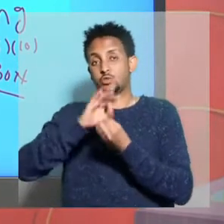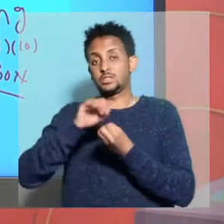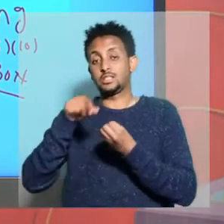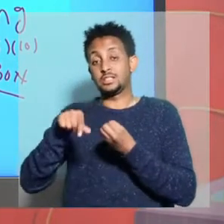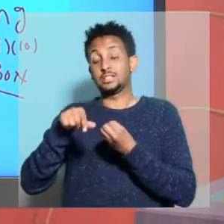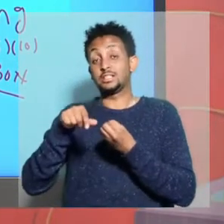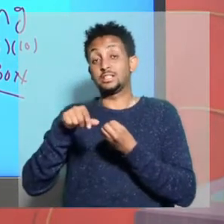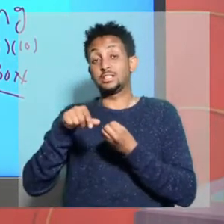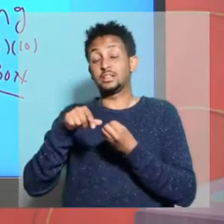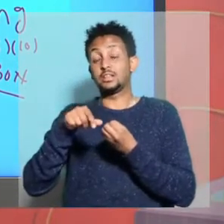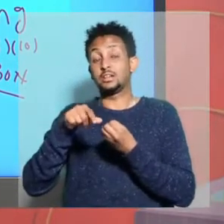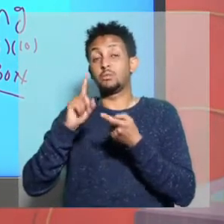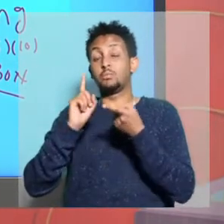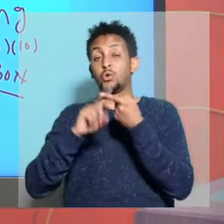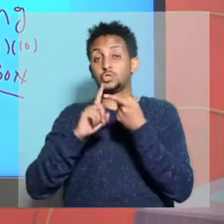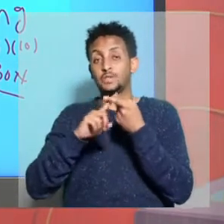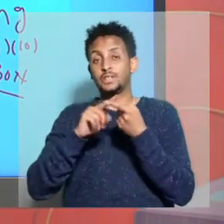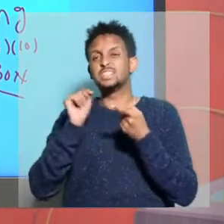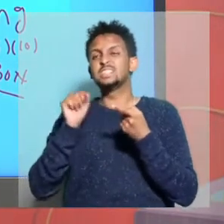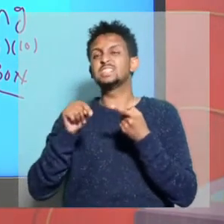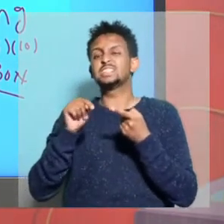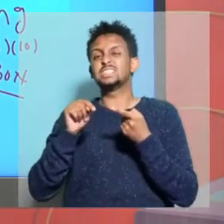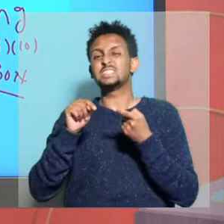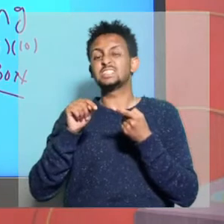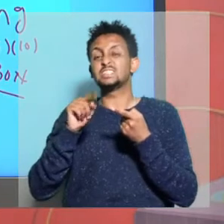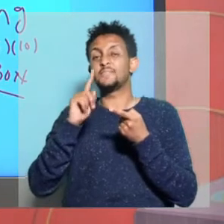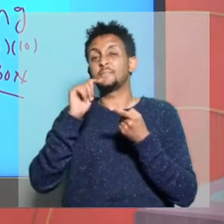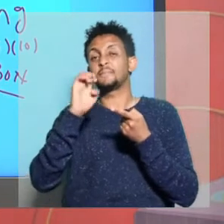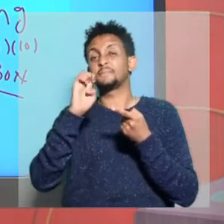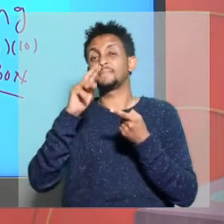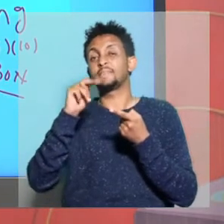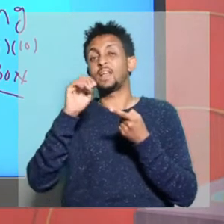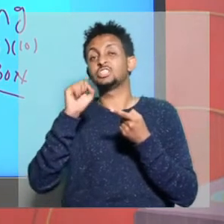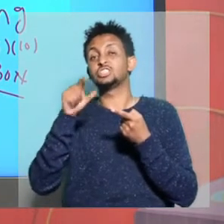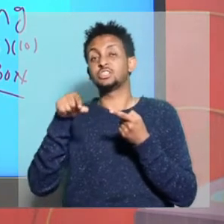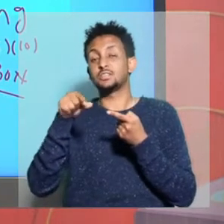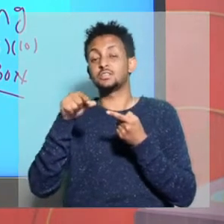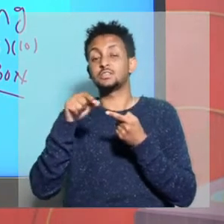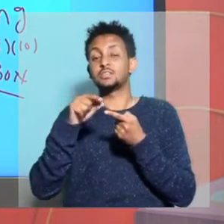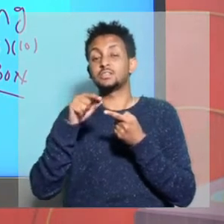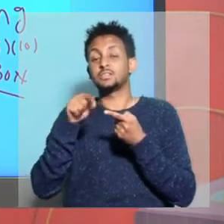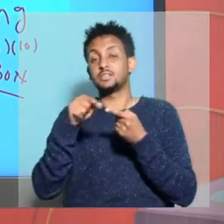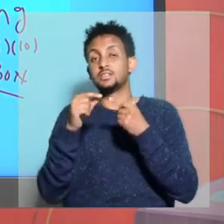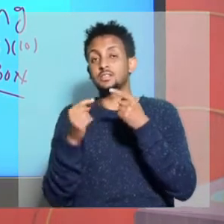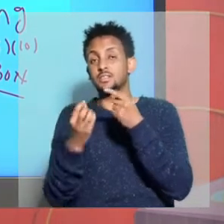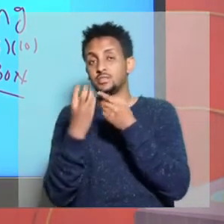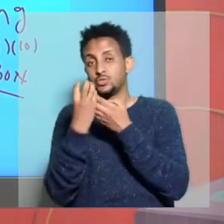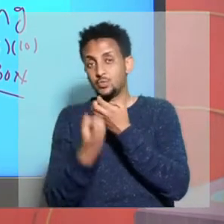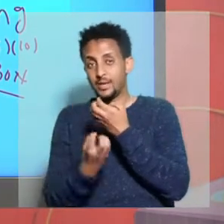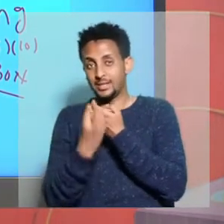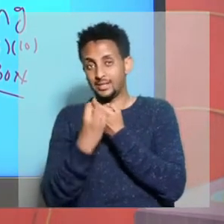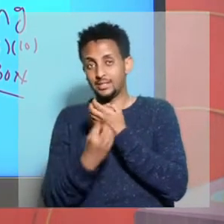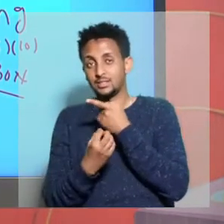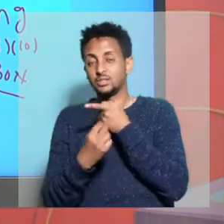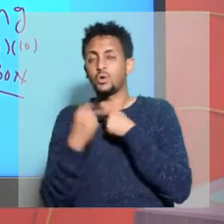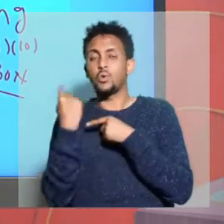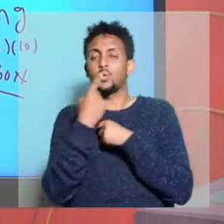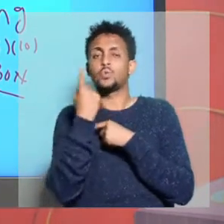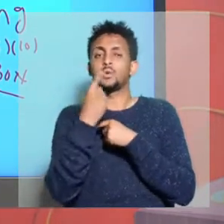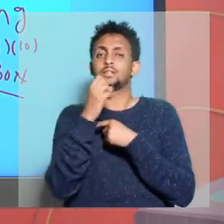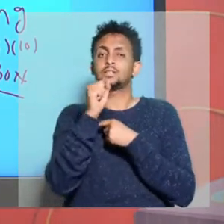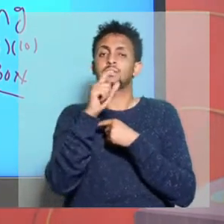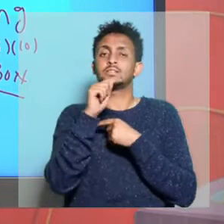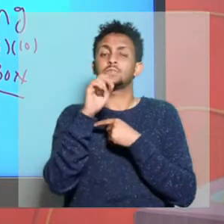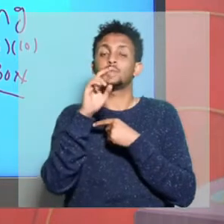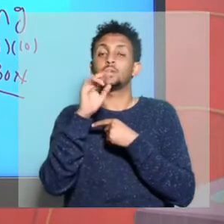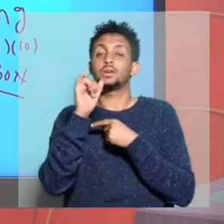tends acts oppositely, and that is the tension exerted on this string. Okay? Always on strings